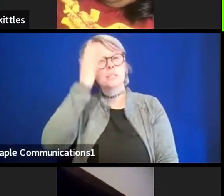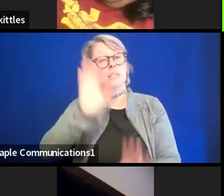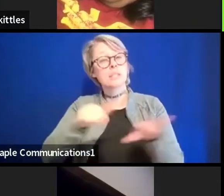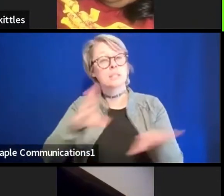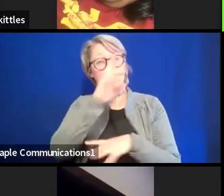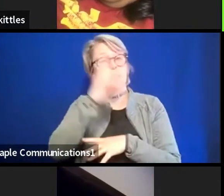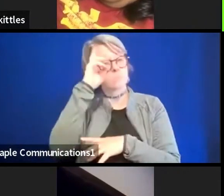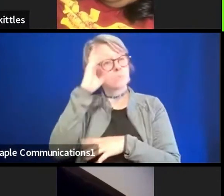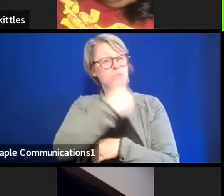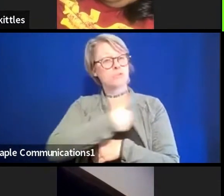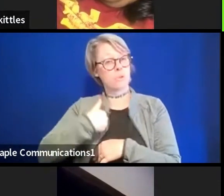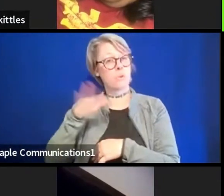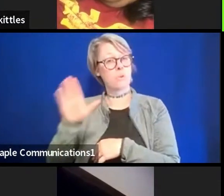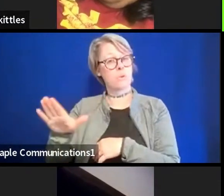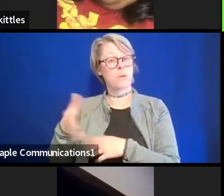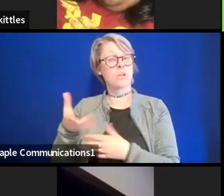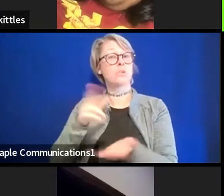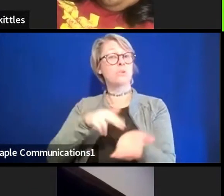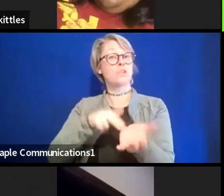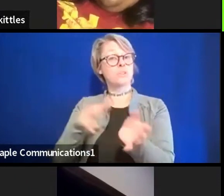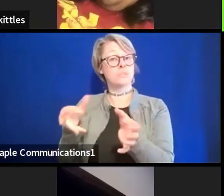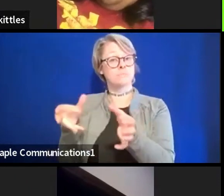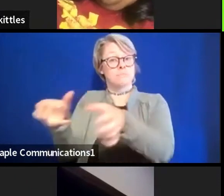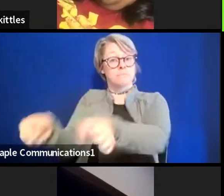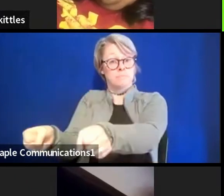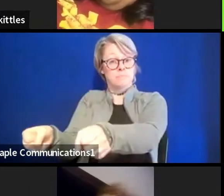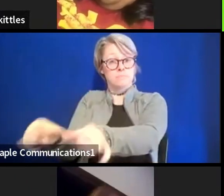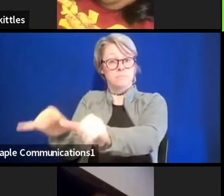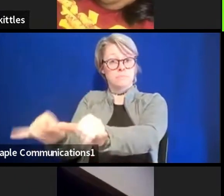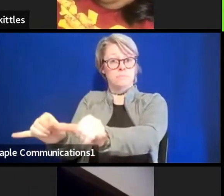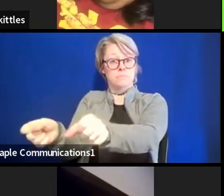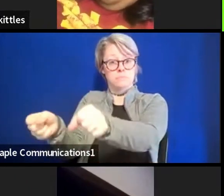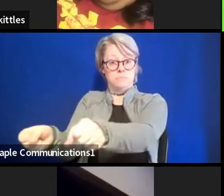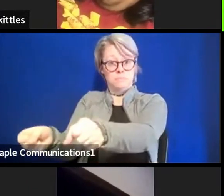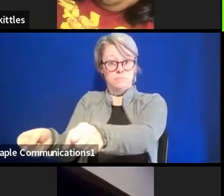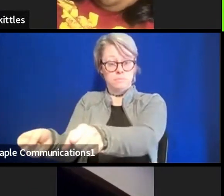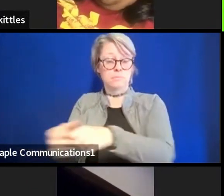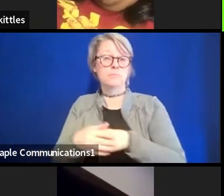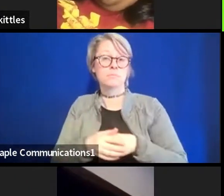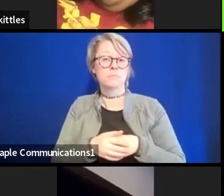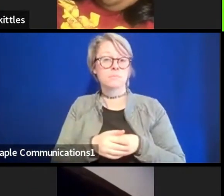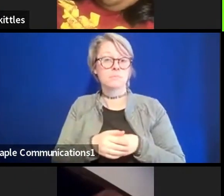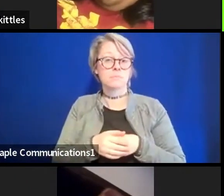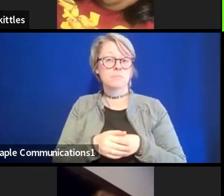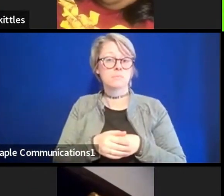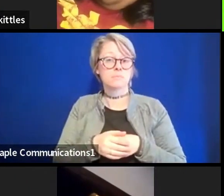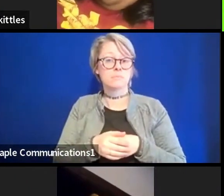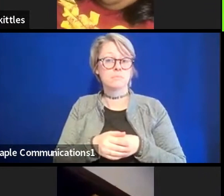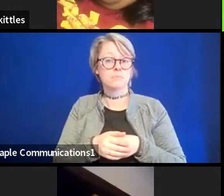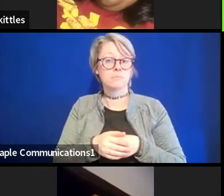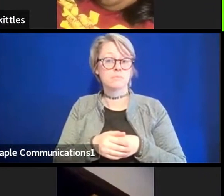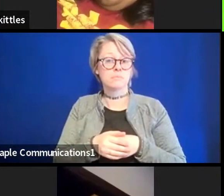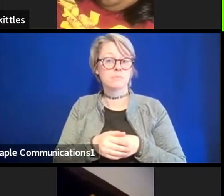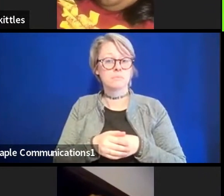And so the nurse was holding her down and wherever. And because